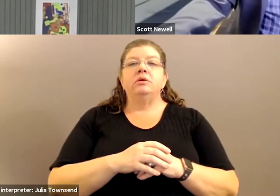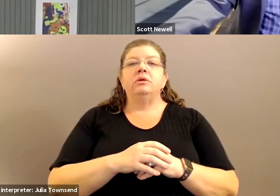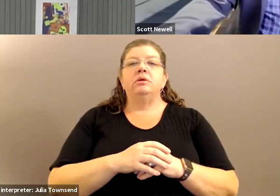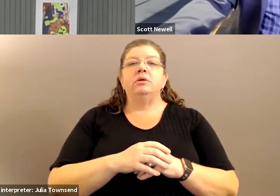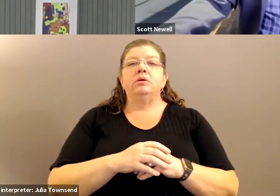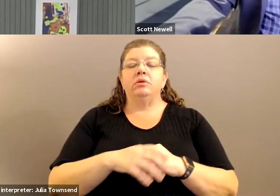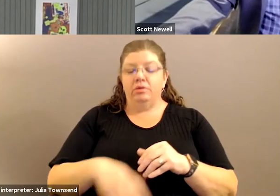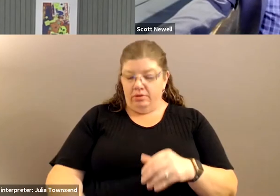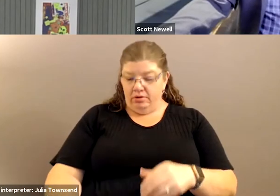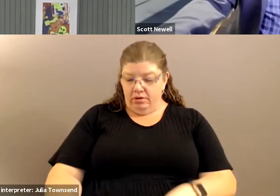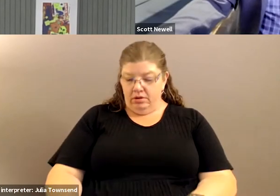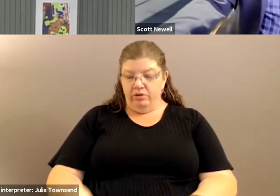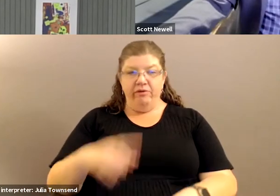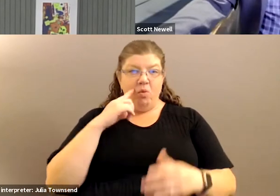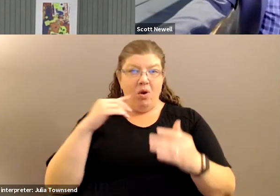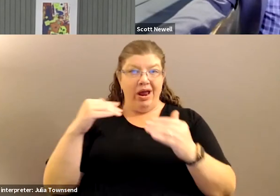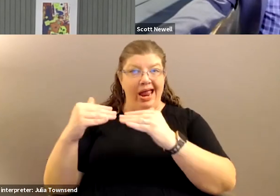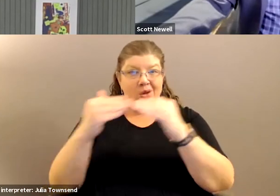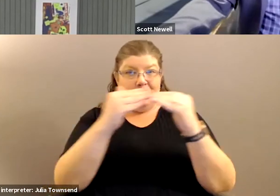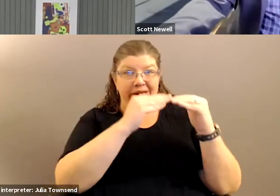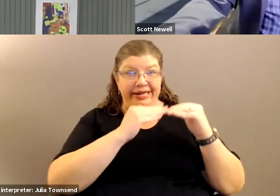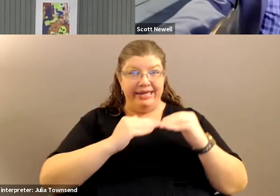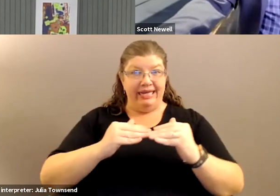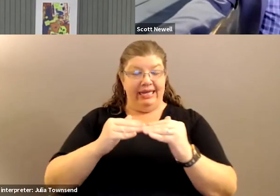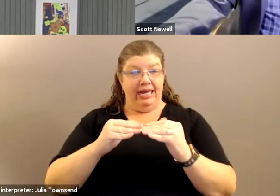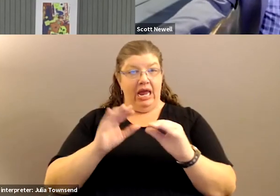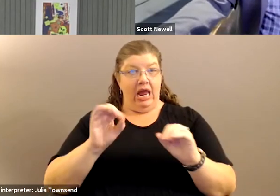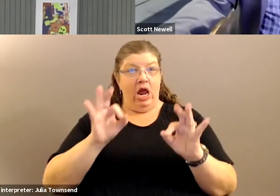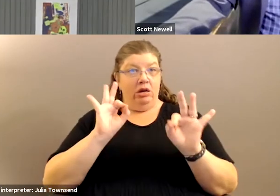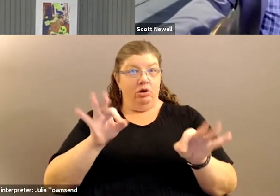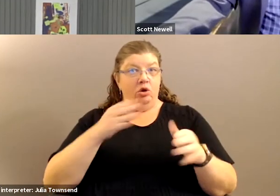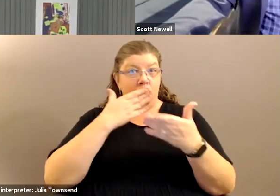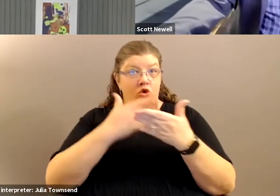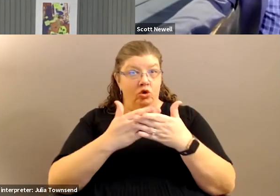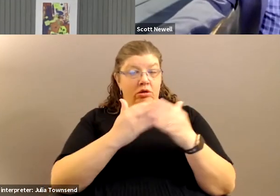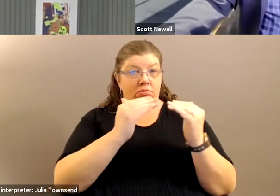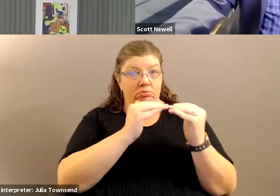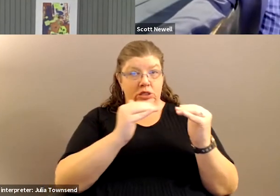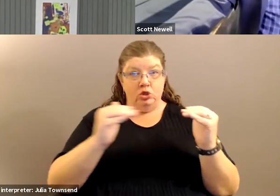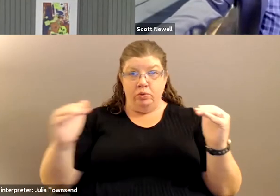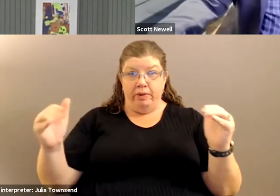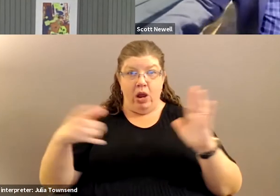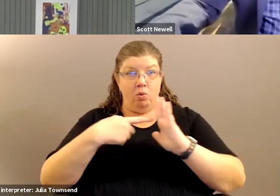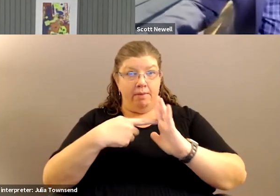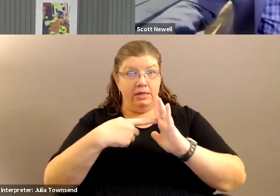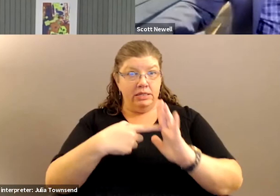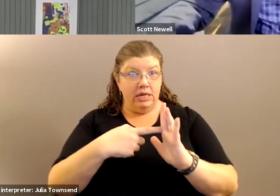in terms of you know equity and and good good distribution and representation